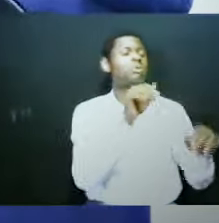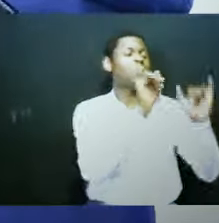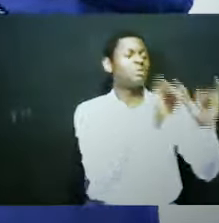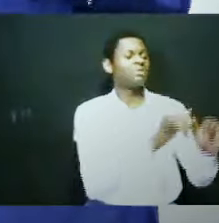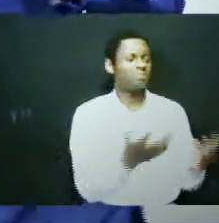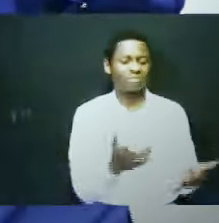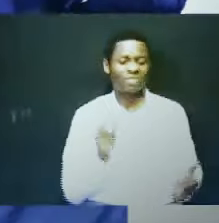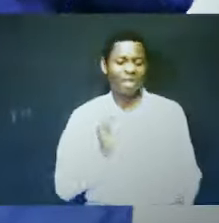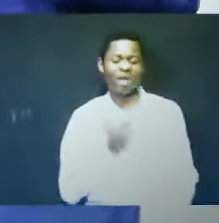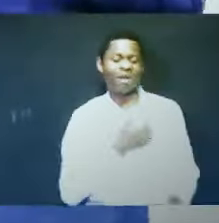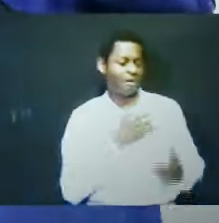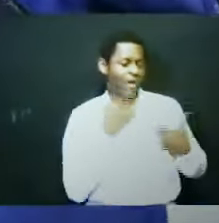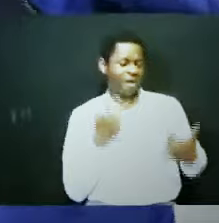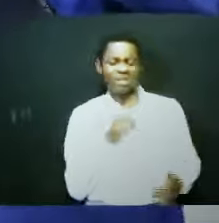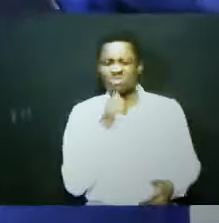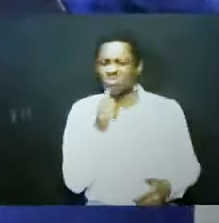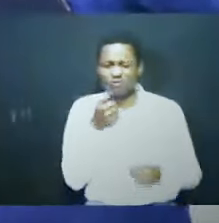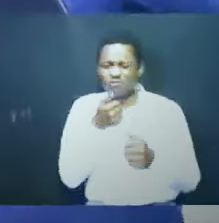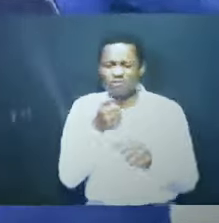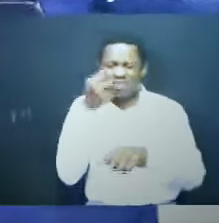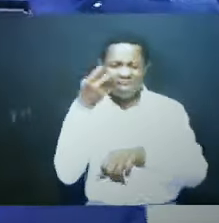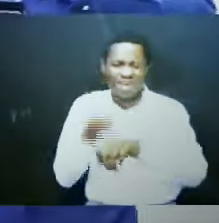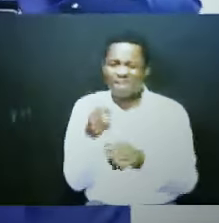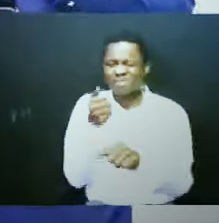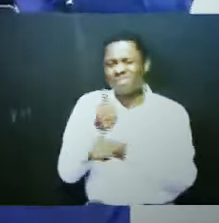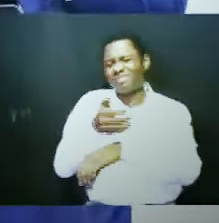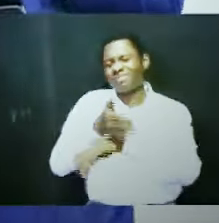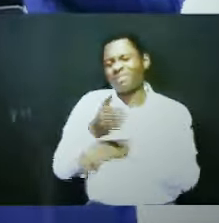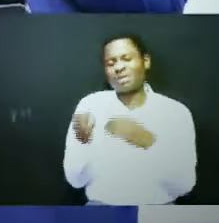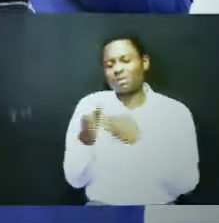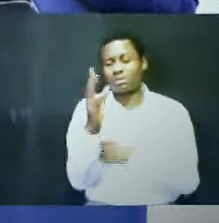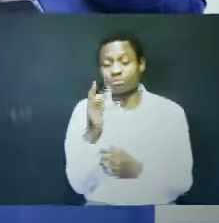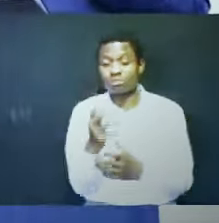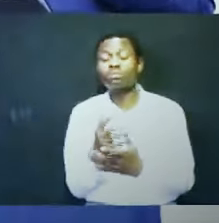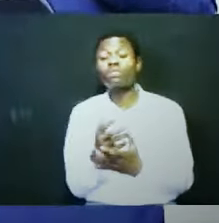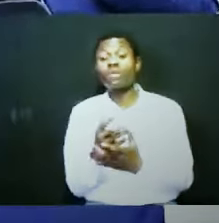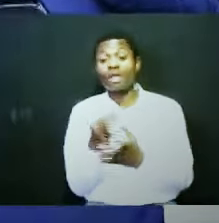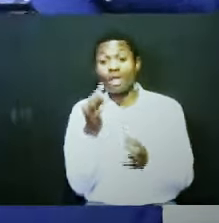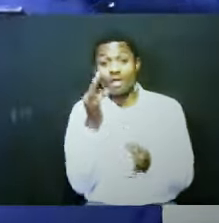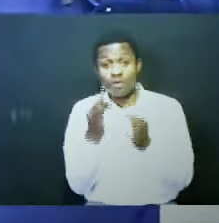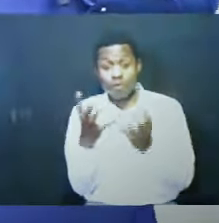after God. But if you want to reposition